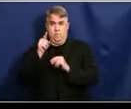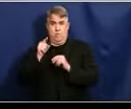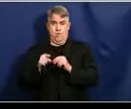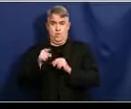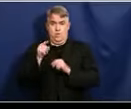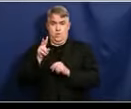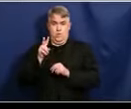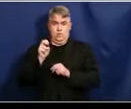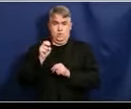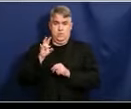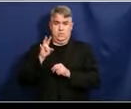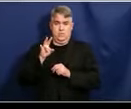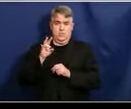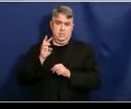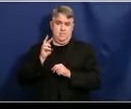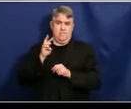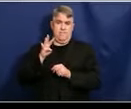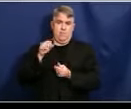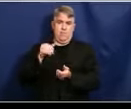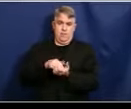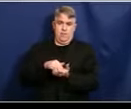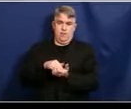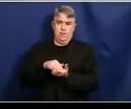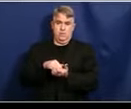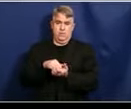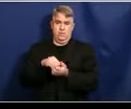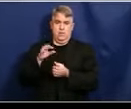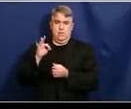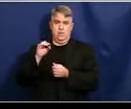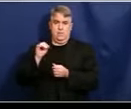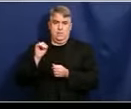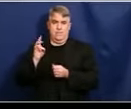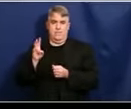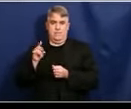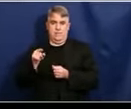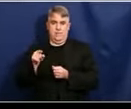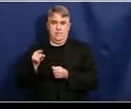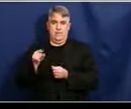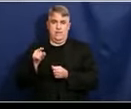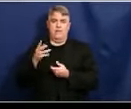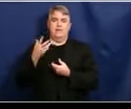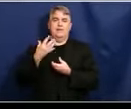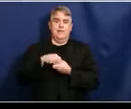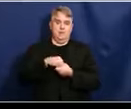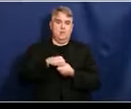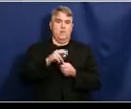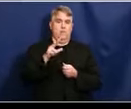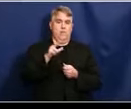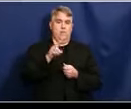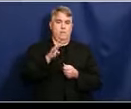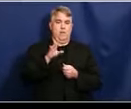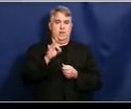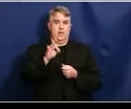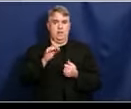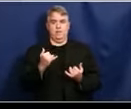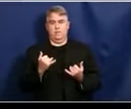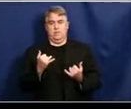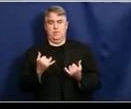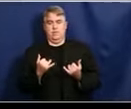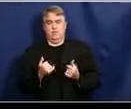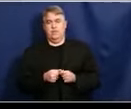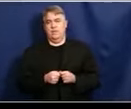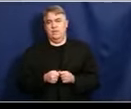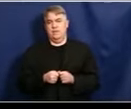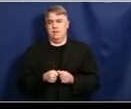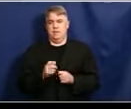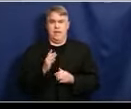264,097 cases. This includes today's report of 349 cases. The average age